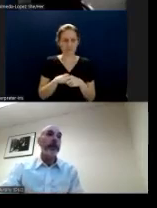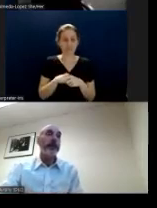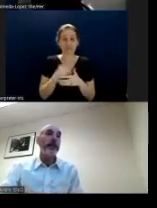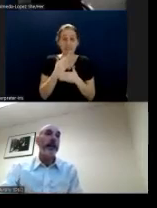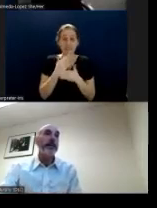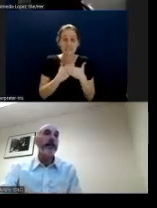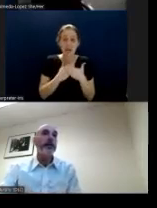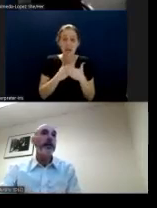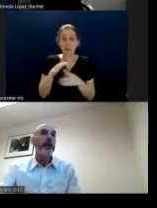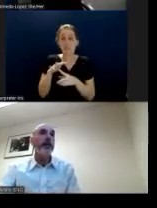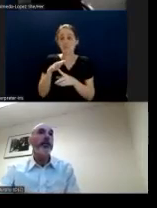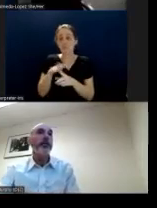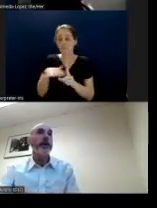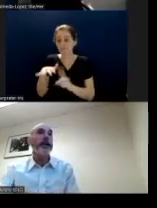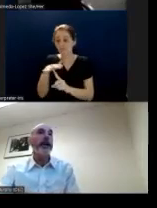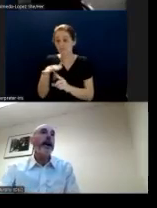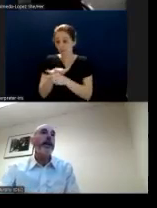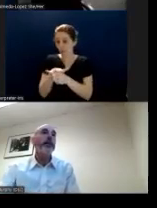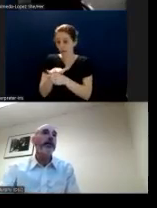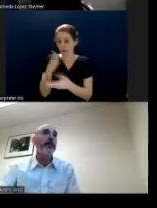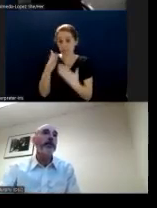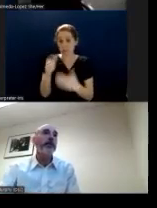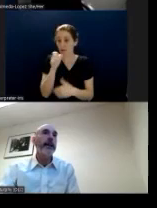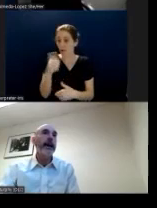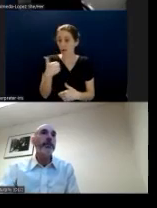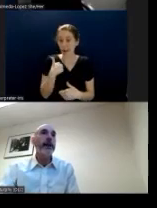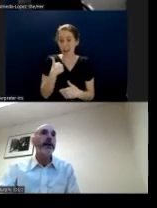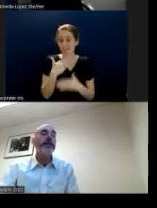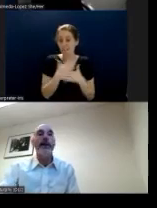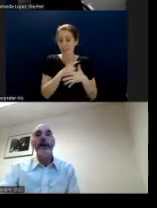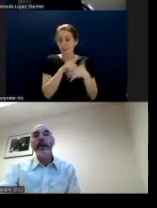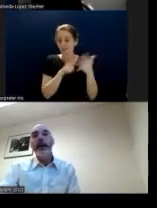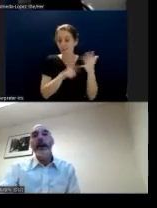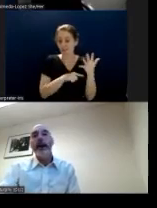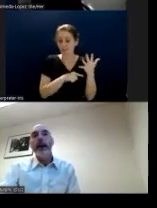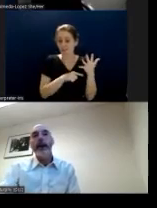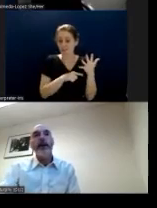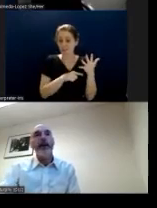polling places that you go to may not have some of the aspects